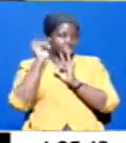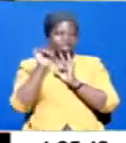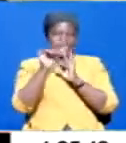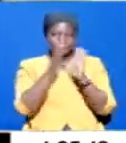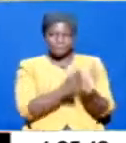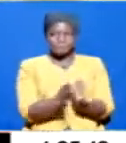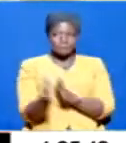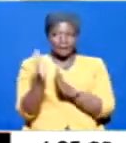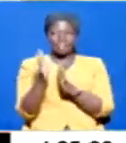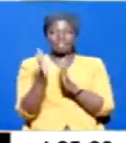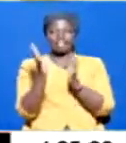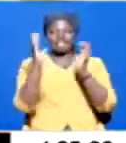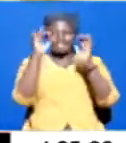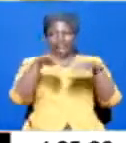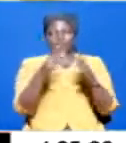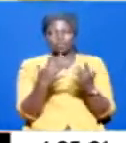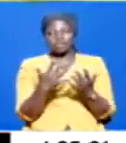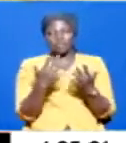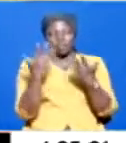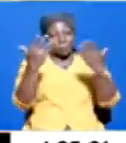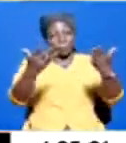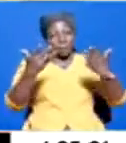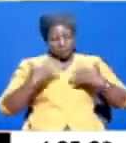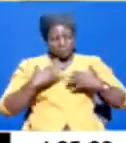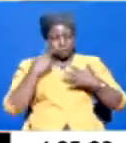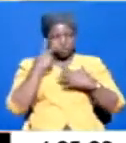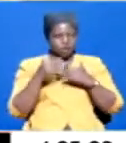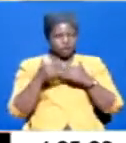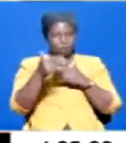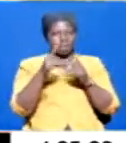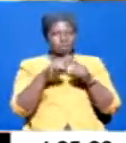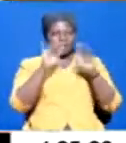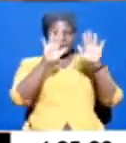event. Welcome, and we look forward to a wonderful show.